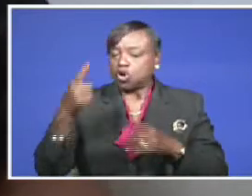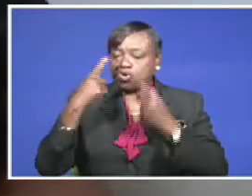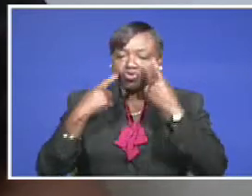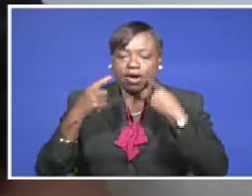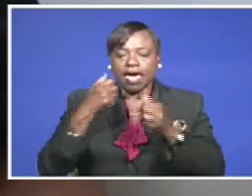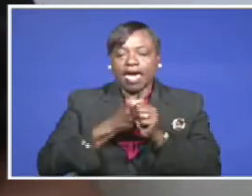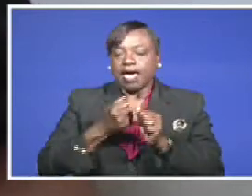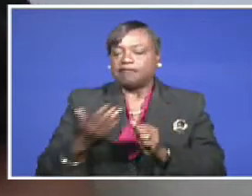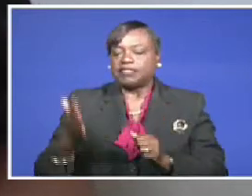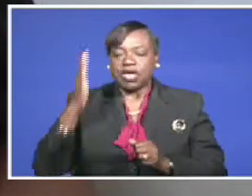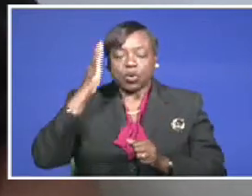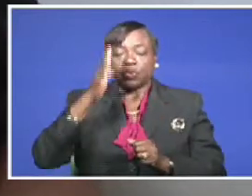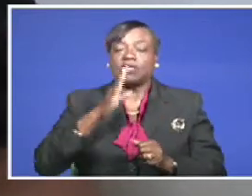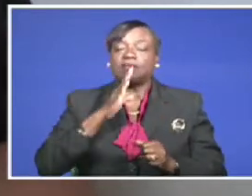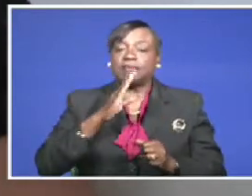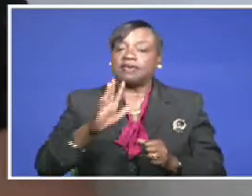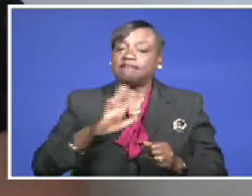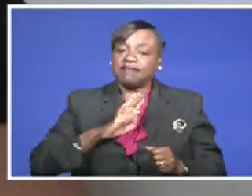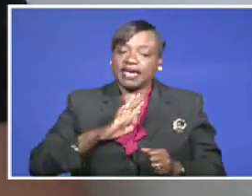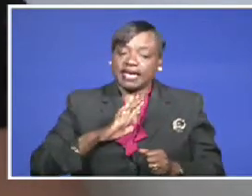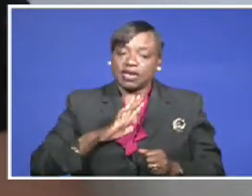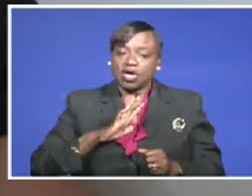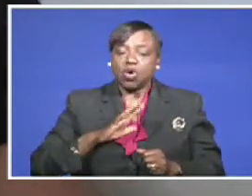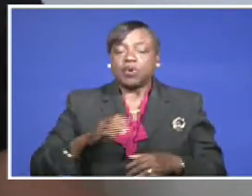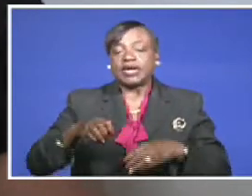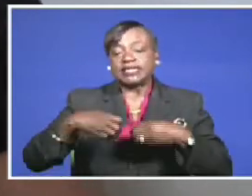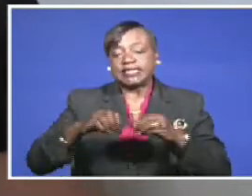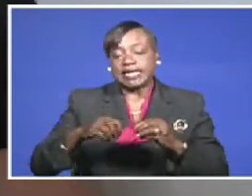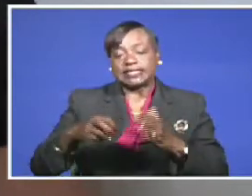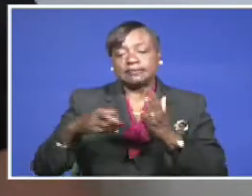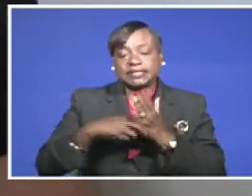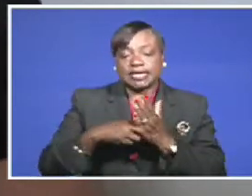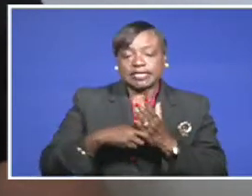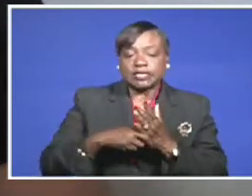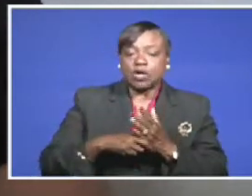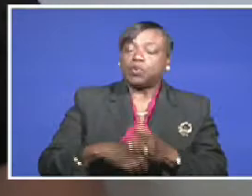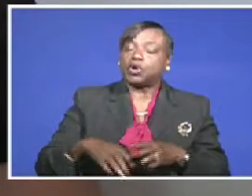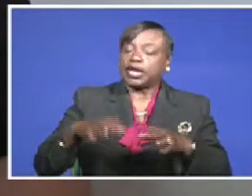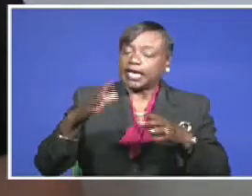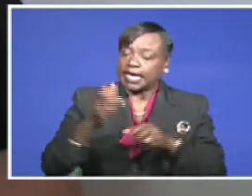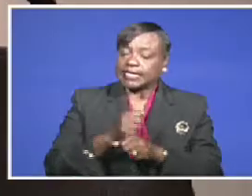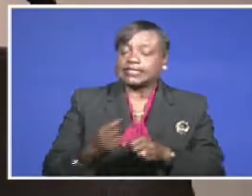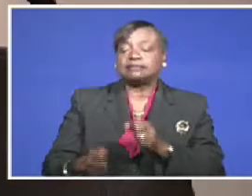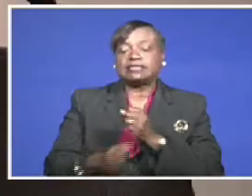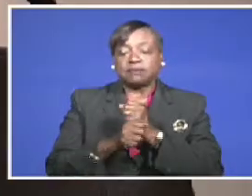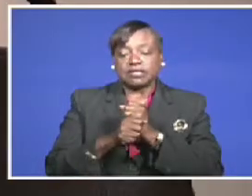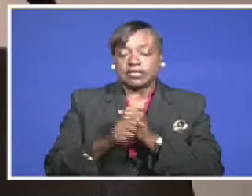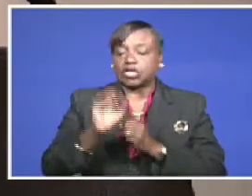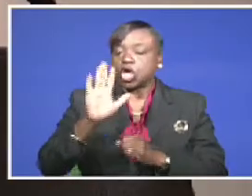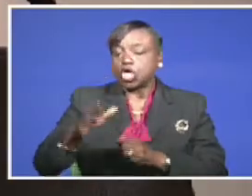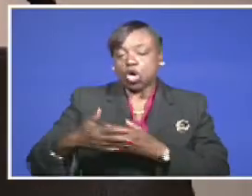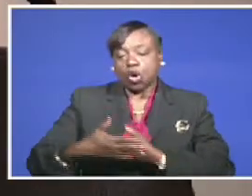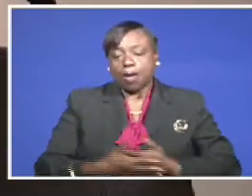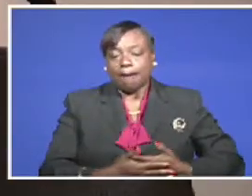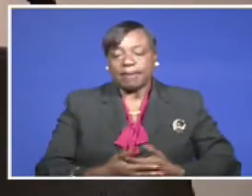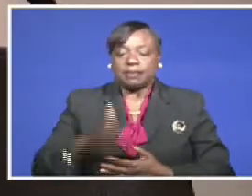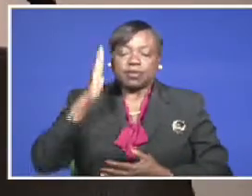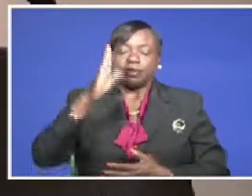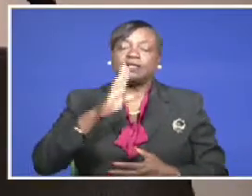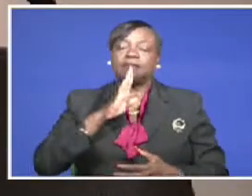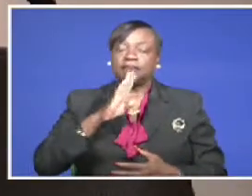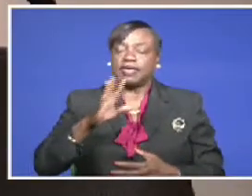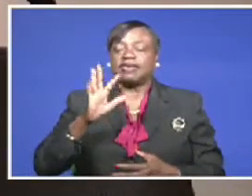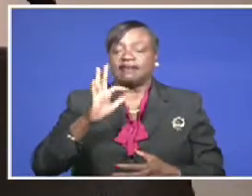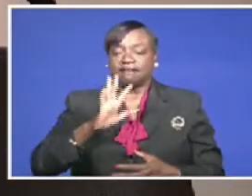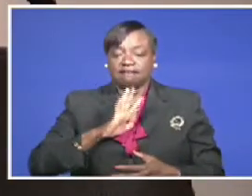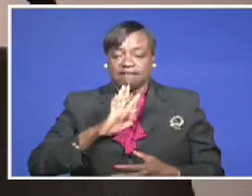She said, we're going to sell some tickets for the Heart Foundation, we're going to get some sponsors, your baby's going to be just fine. Like Tayshawn, doctors say that